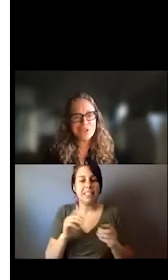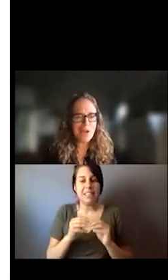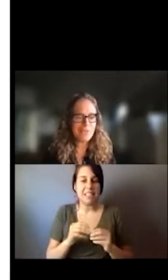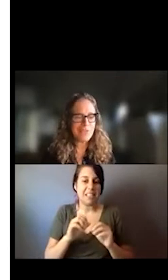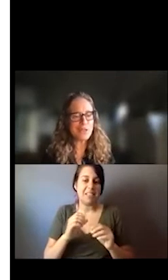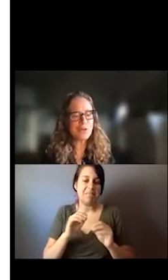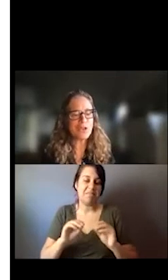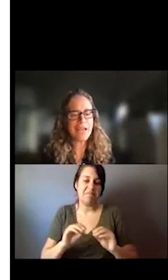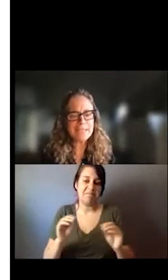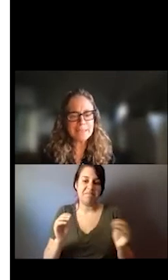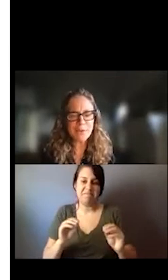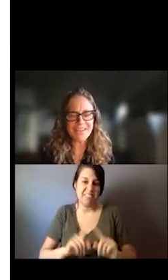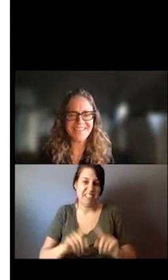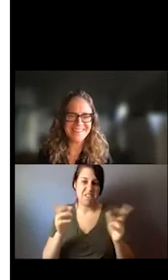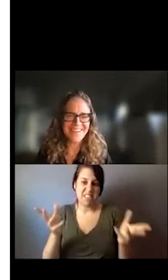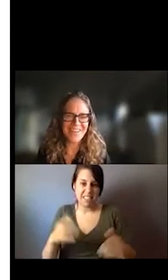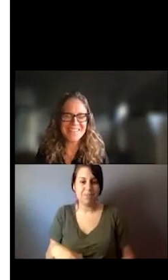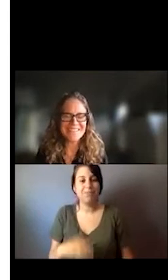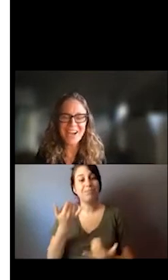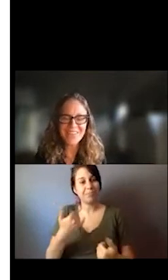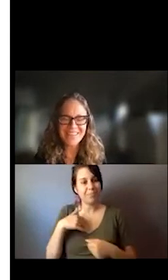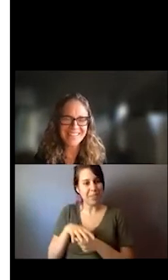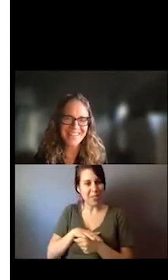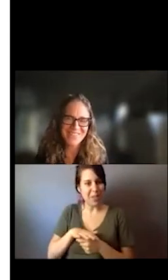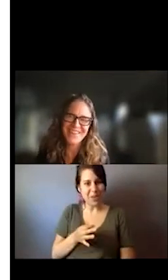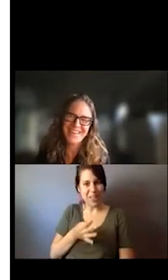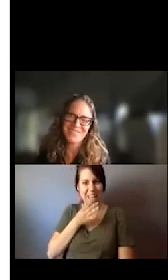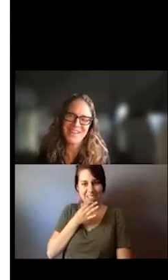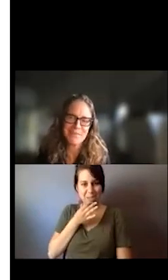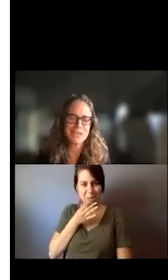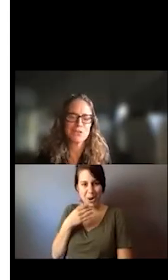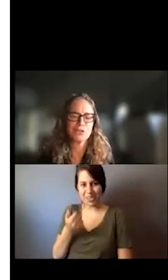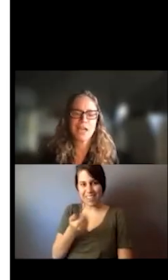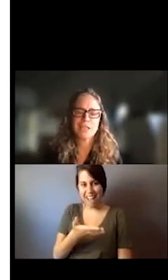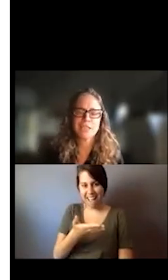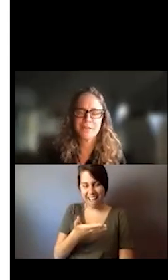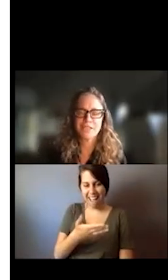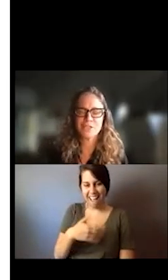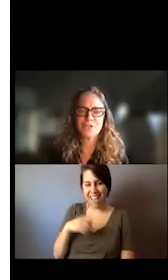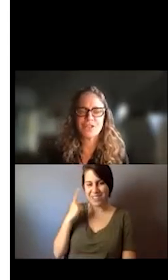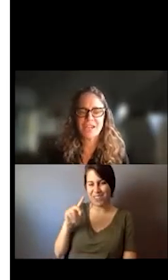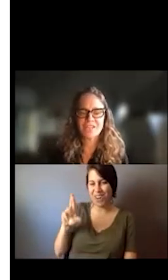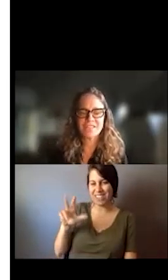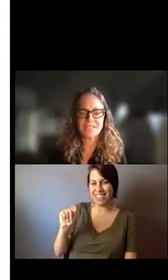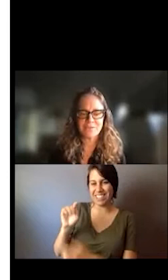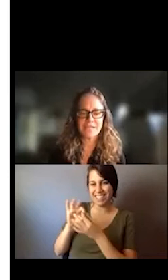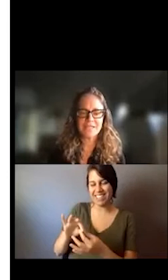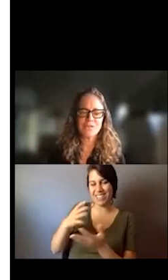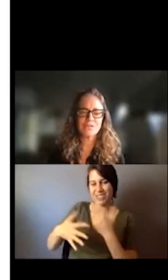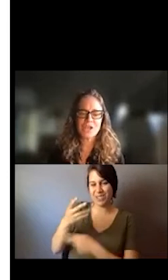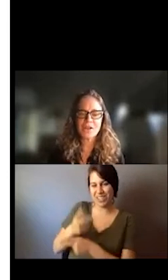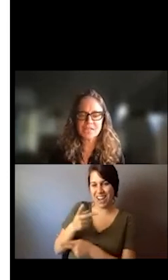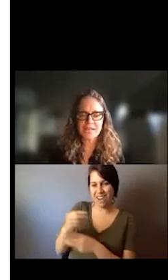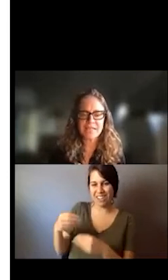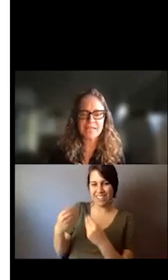then, you have this local expert here on this topic of randomized control trials around social care